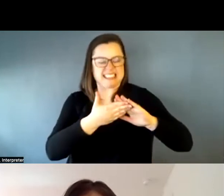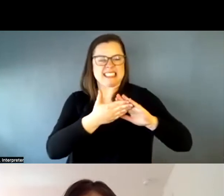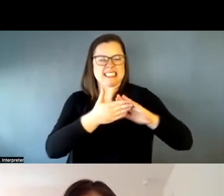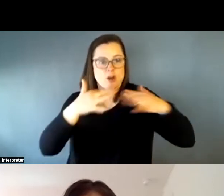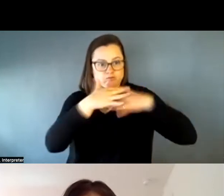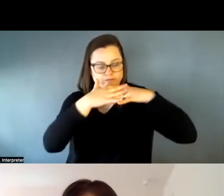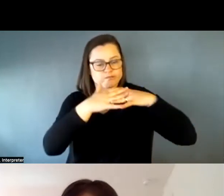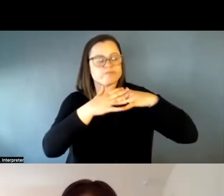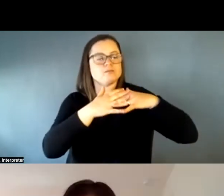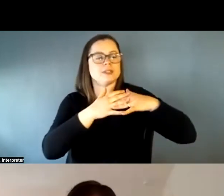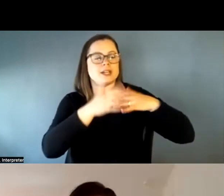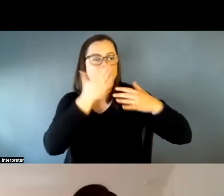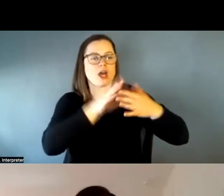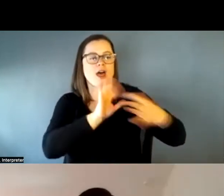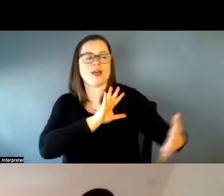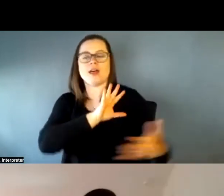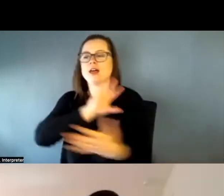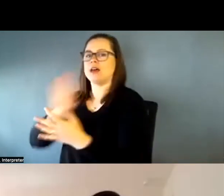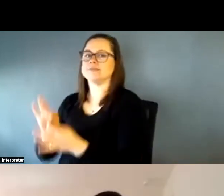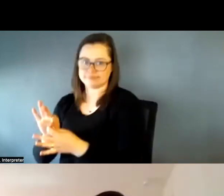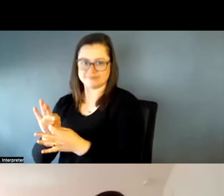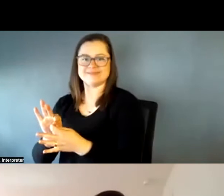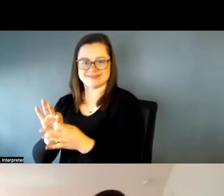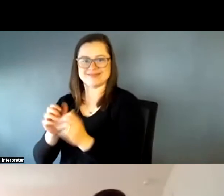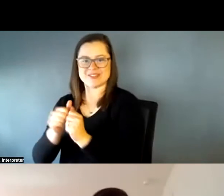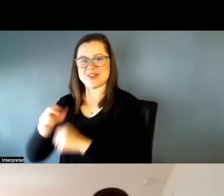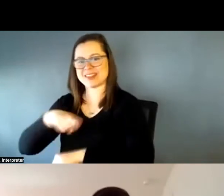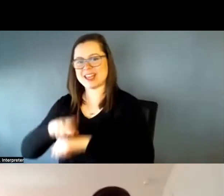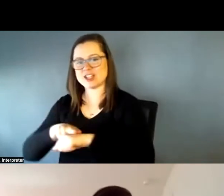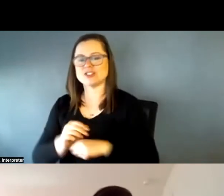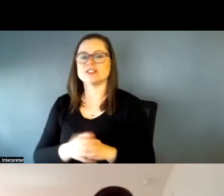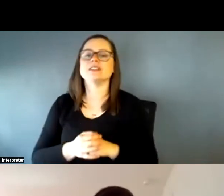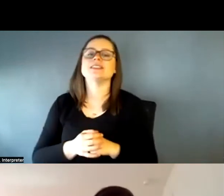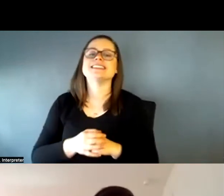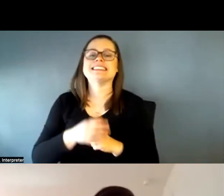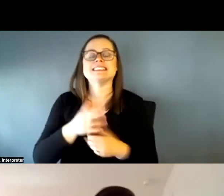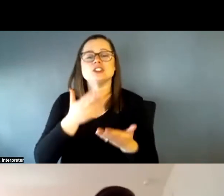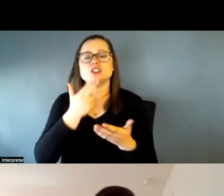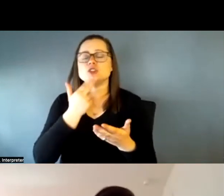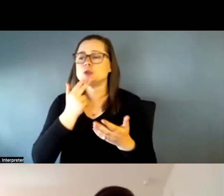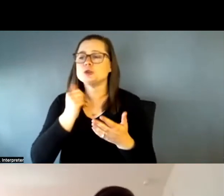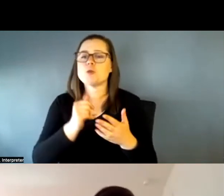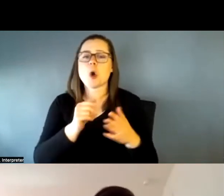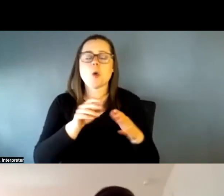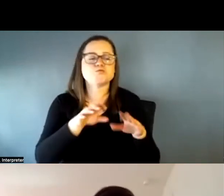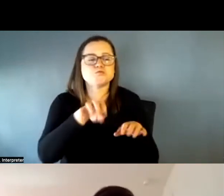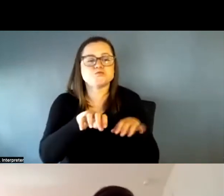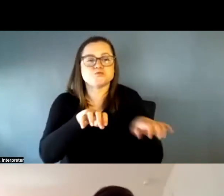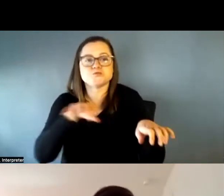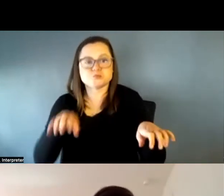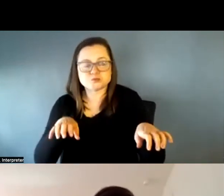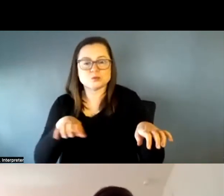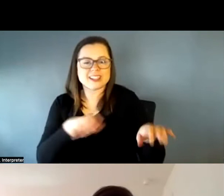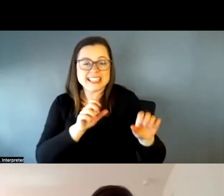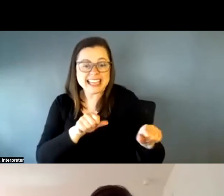You can, you know, there's little spots you can go to, but it's not really, I like to be in the